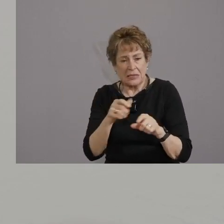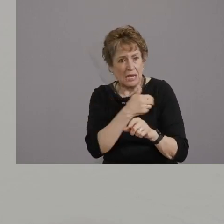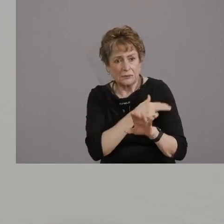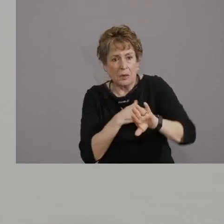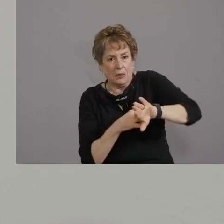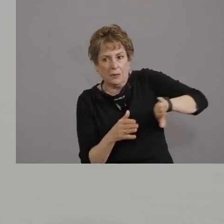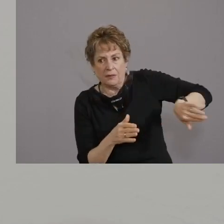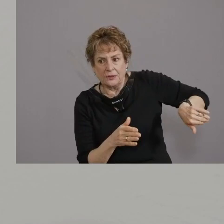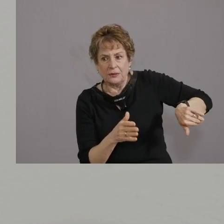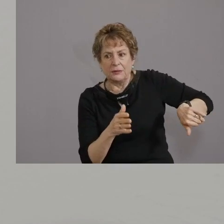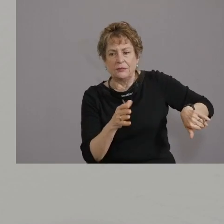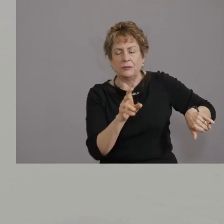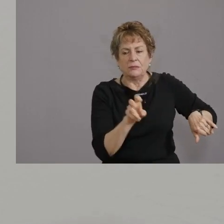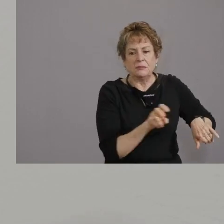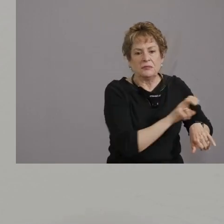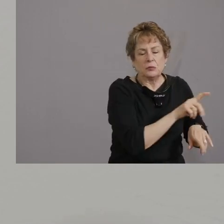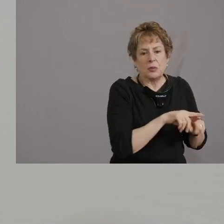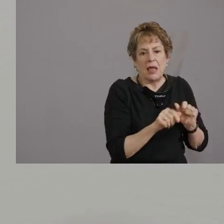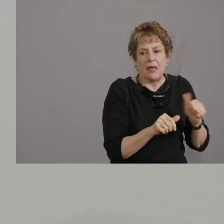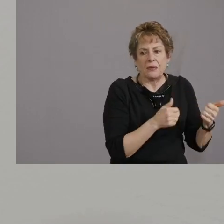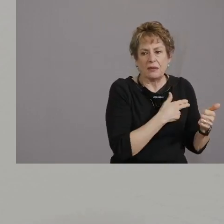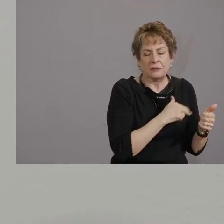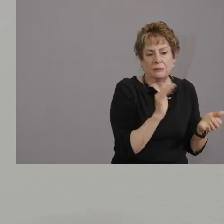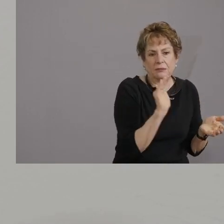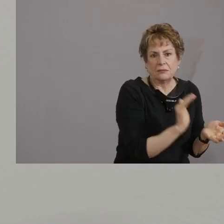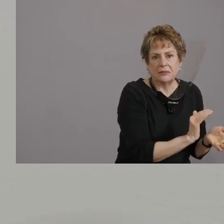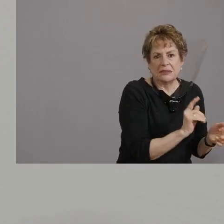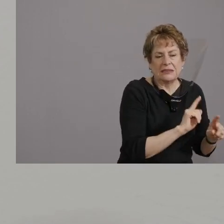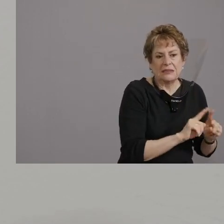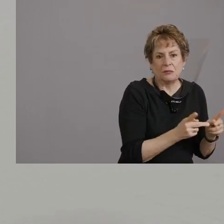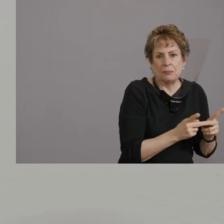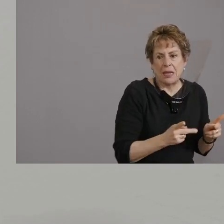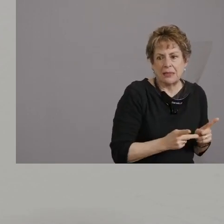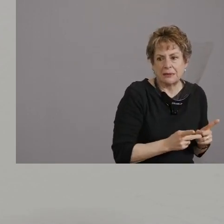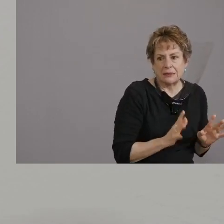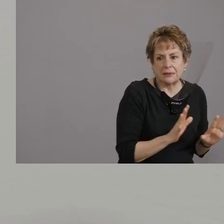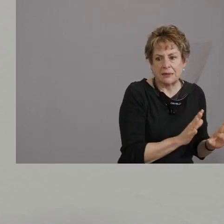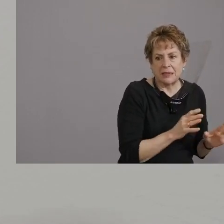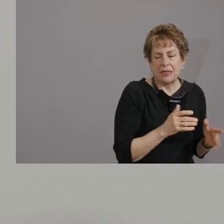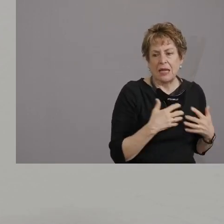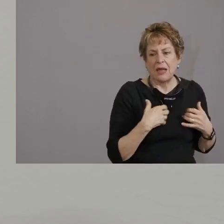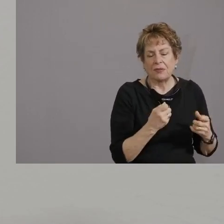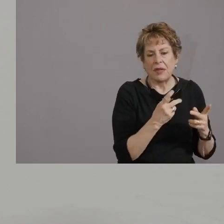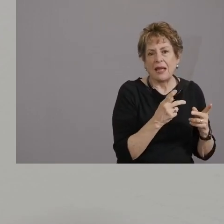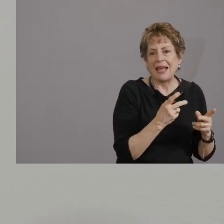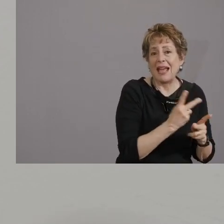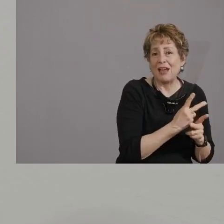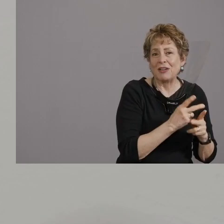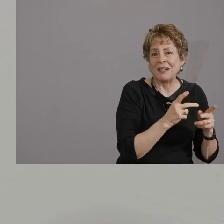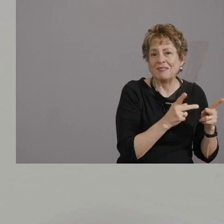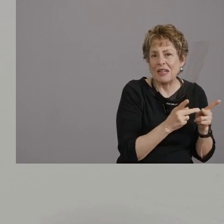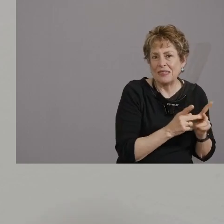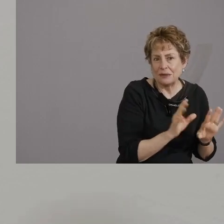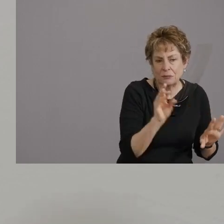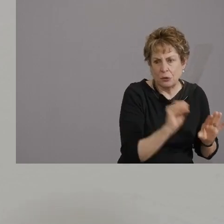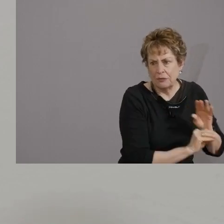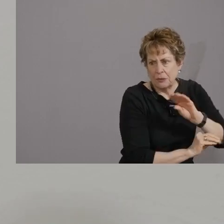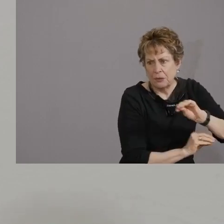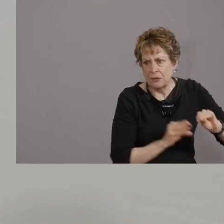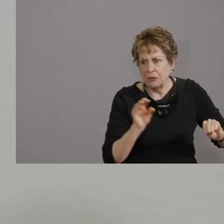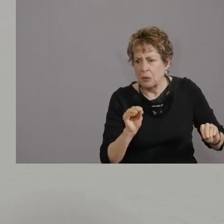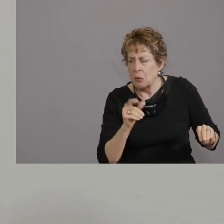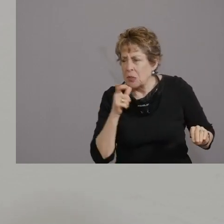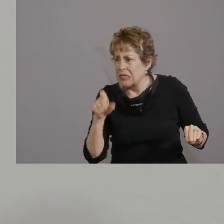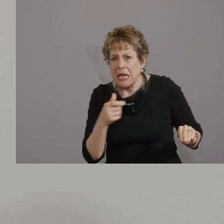any longer into another type of setting, as well as looking at potentially bringing patients who maybe are lower acuity to other hospitals that may